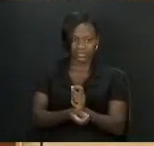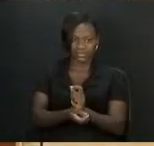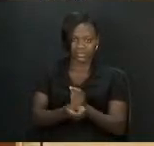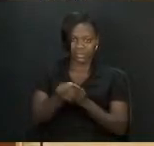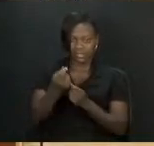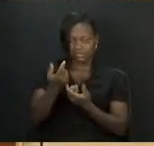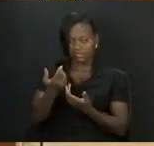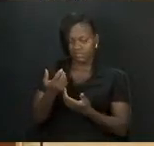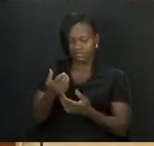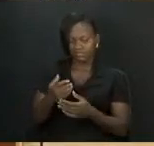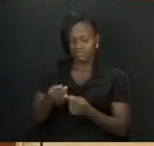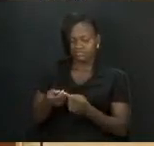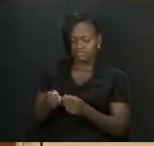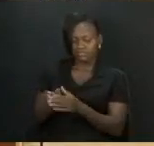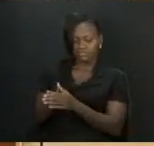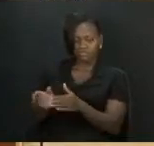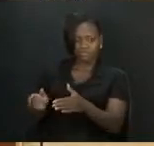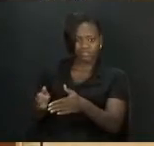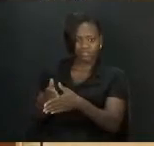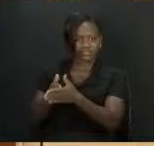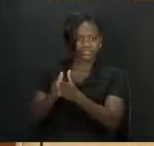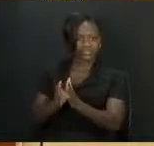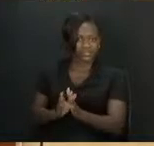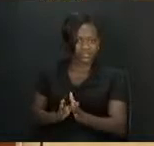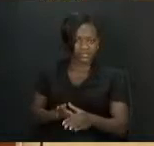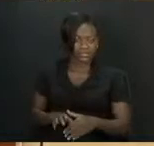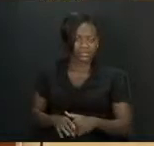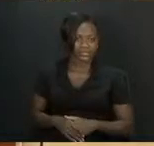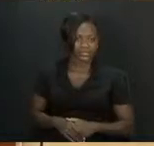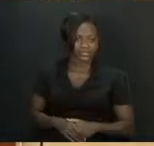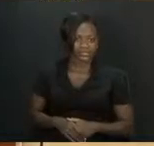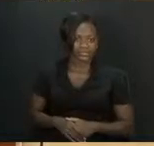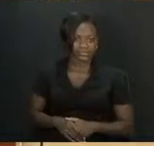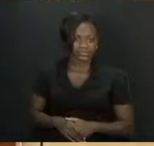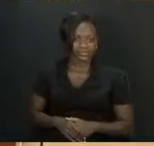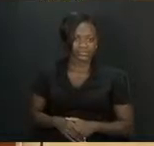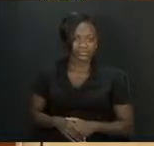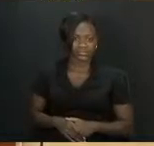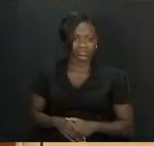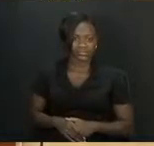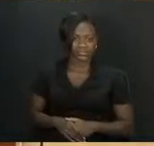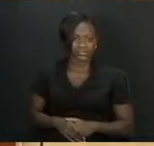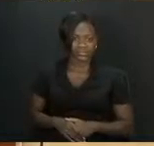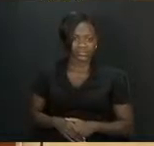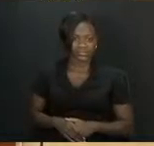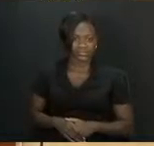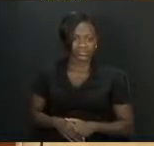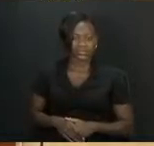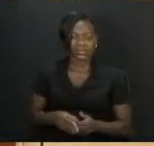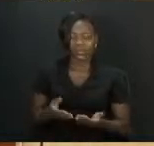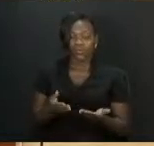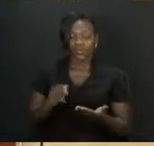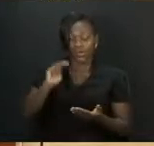Leader, and we're supposed to have the Minister for Energy and Green Transition here.